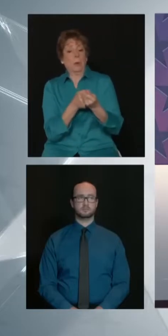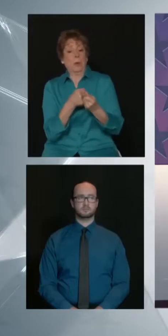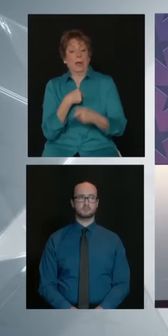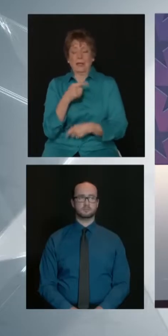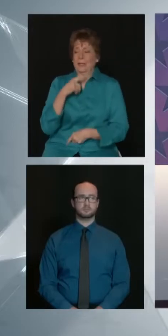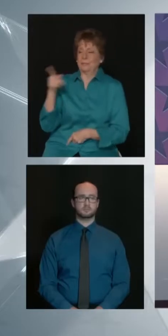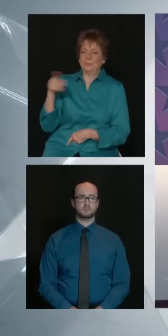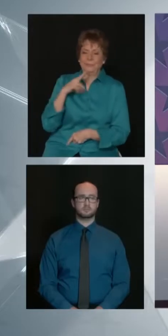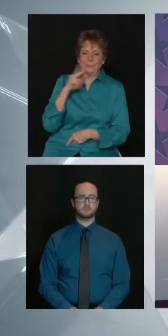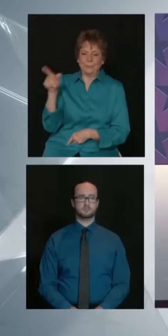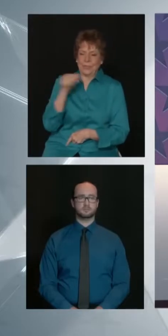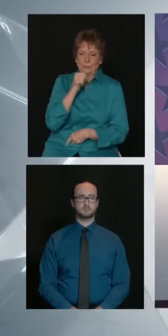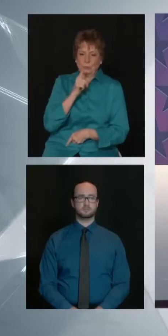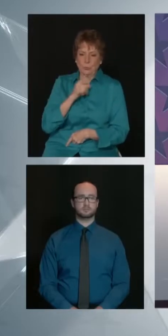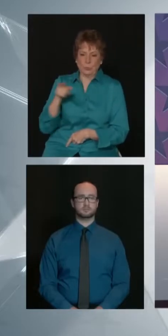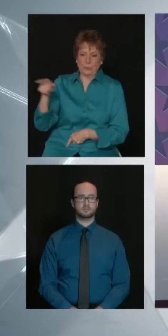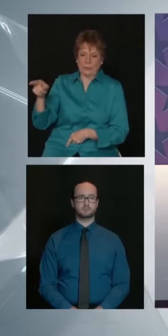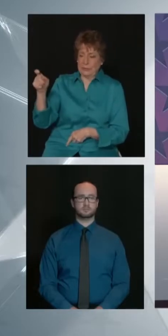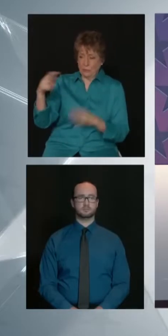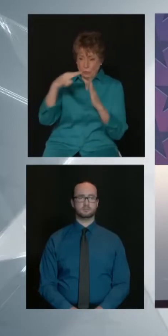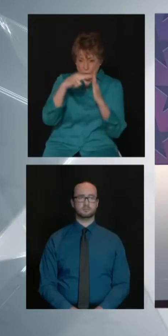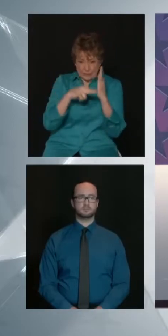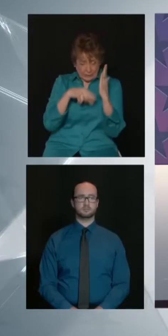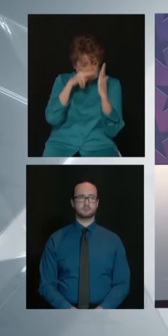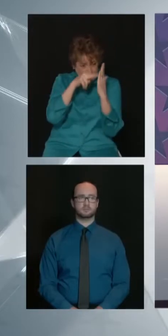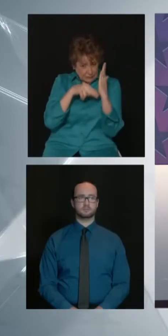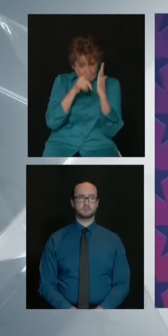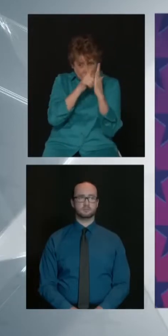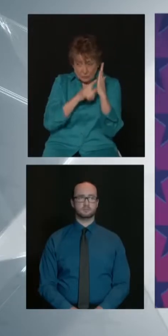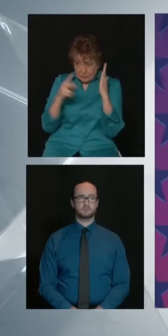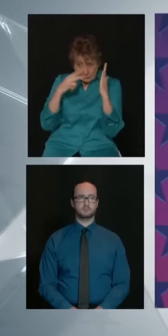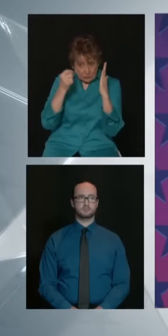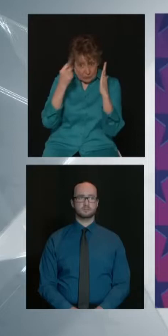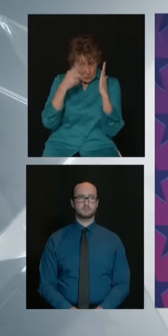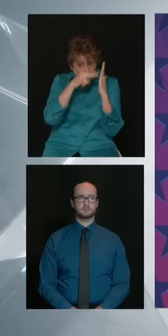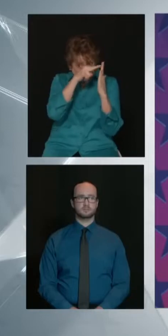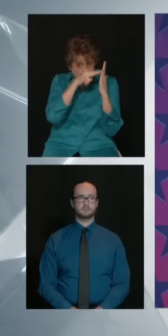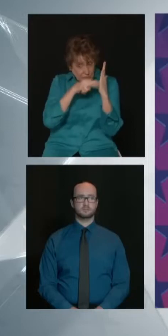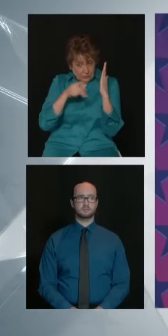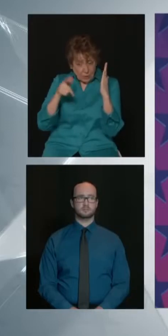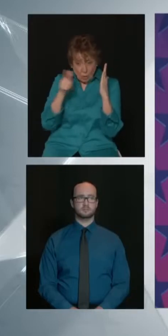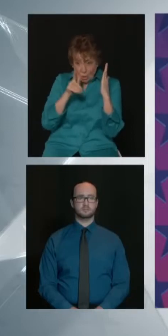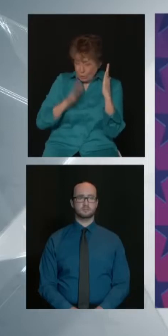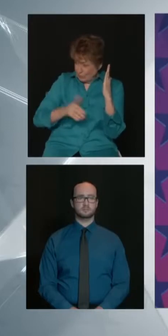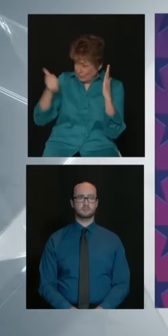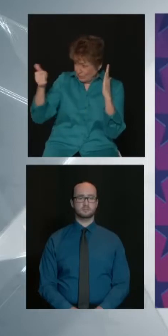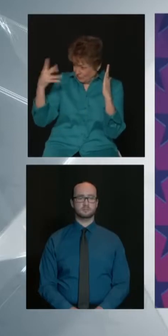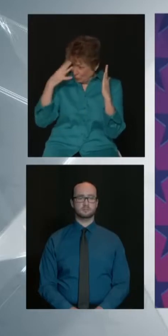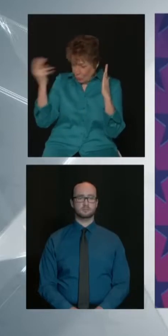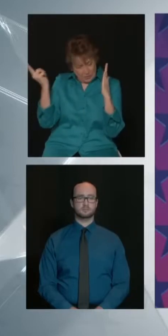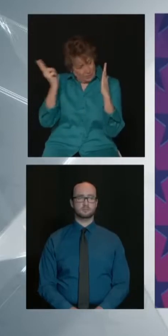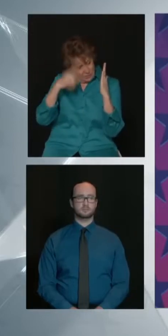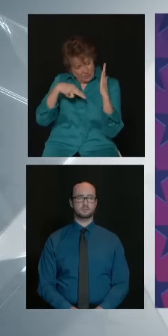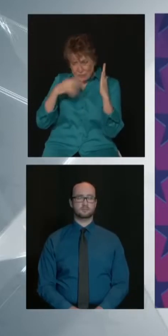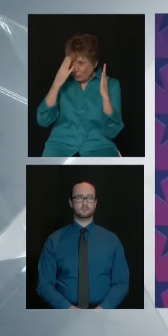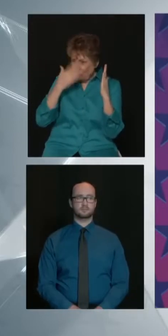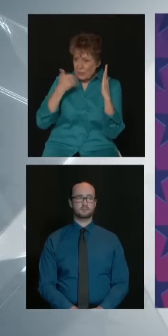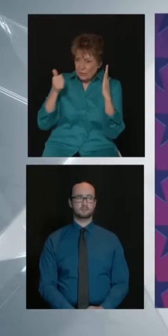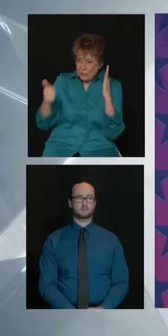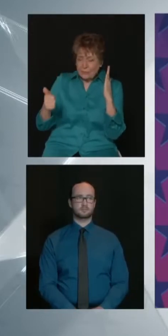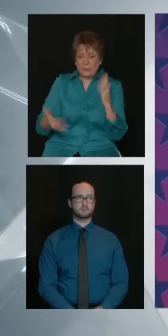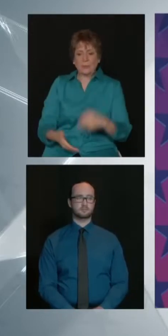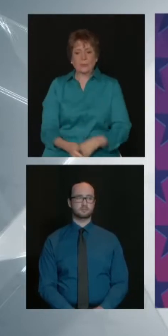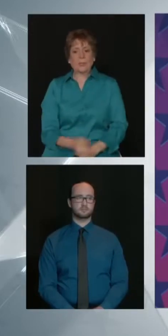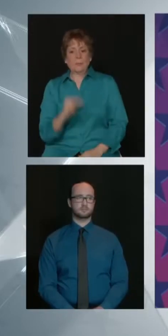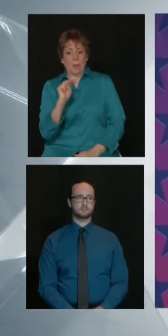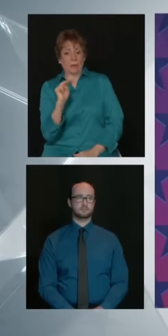lawyer. This is legislation. He can go take a look at it. Blake, you have said that you once espoused a federal personhood law. This is a quote from